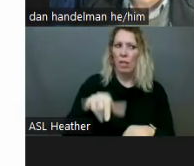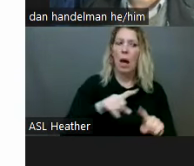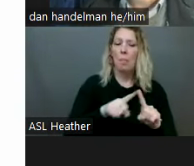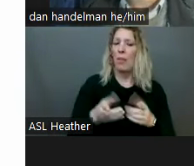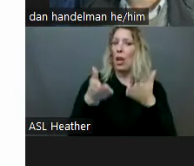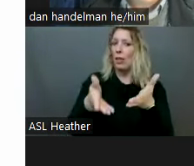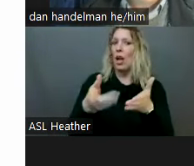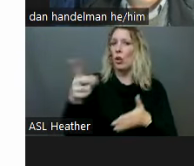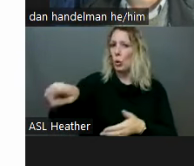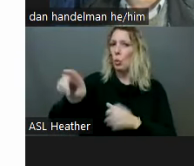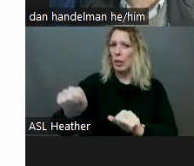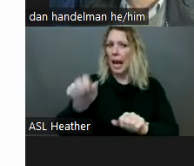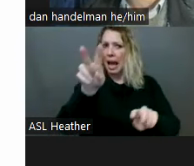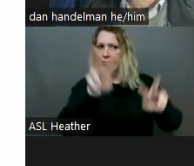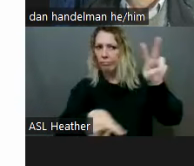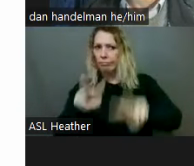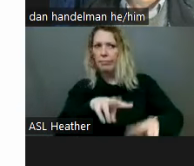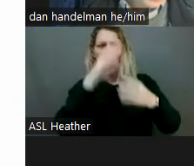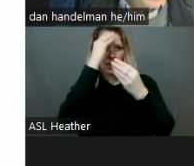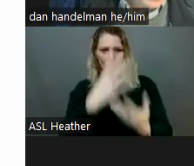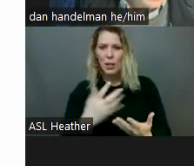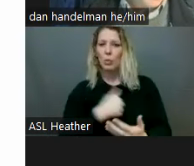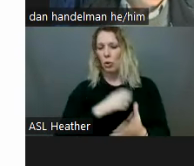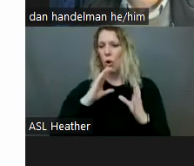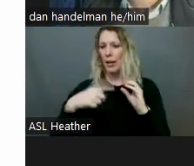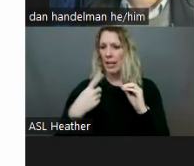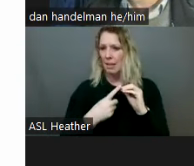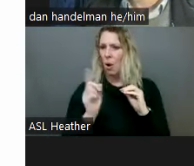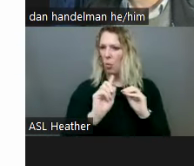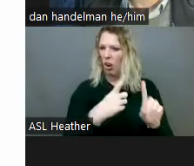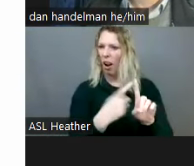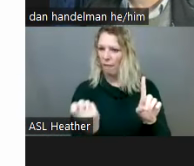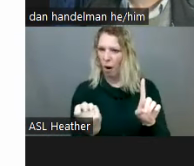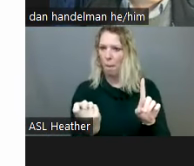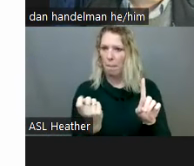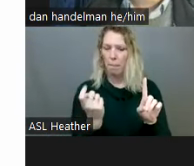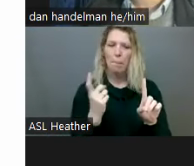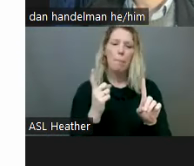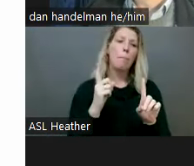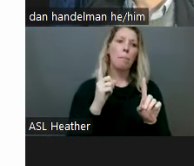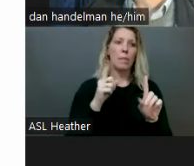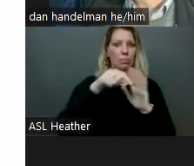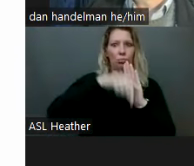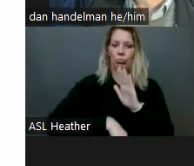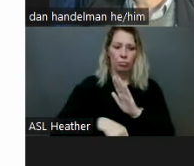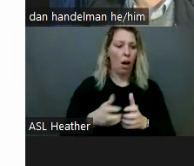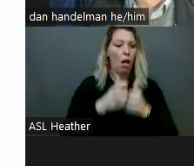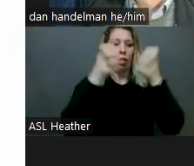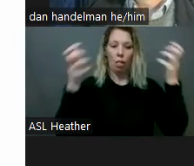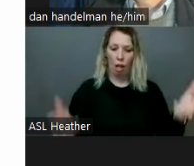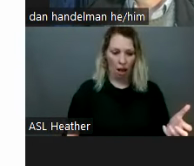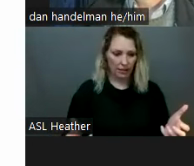there so that you can see where the information that we're talking about came from, and they're extensive. There are a lot of footnotes in this